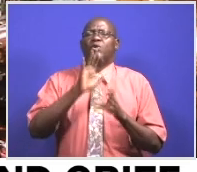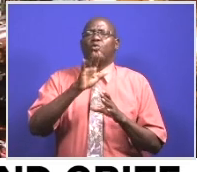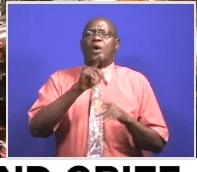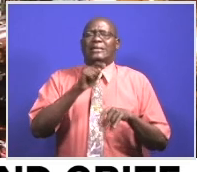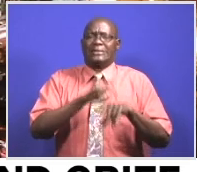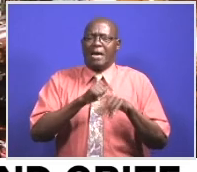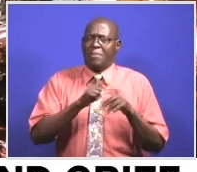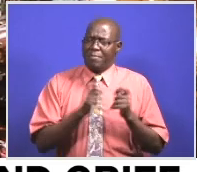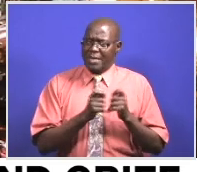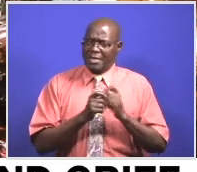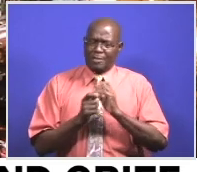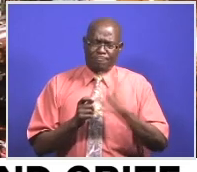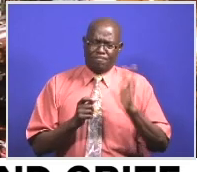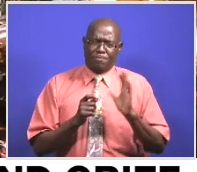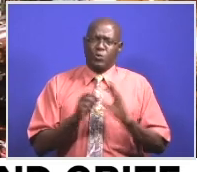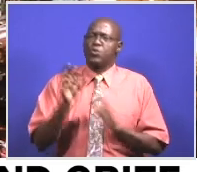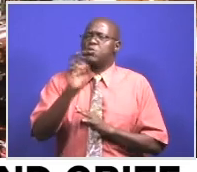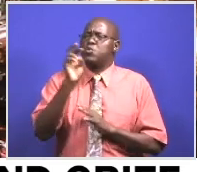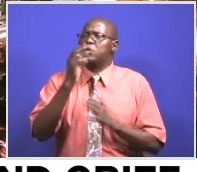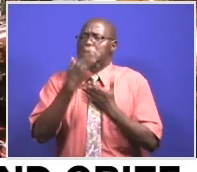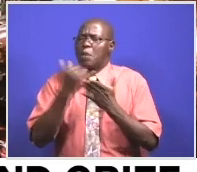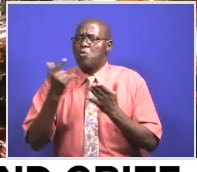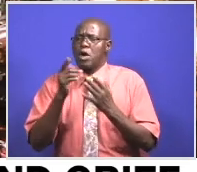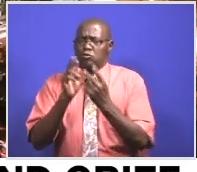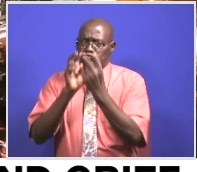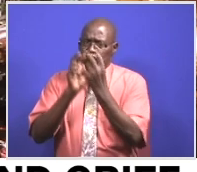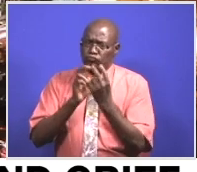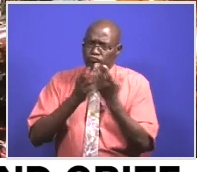find someone to talk to. I will emphasize on that. When